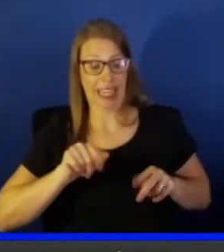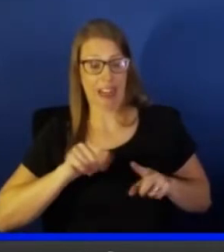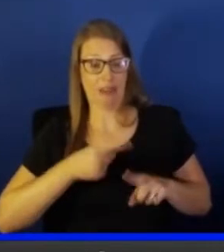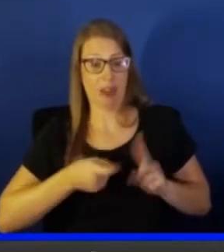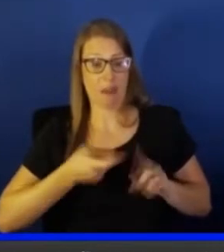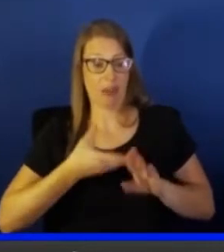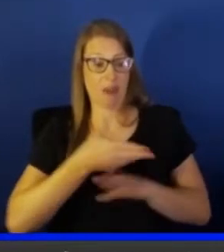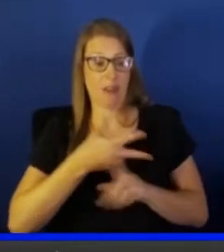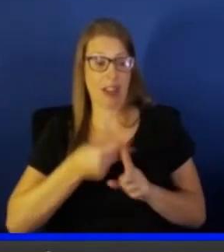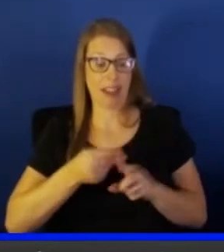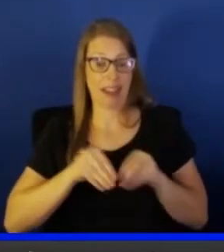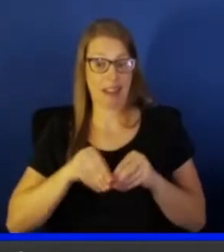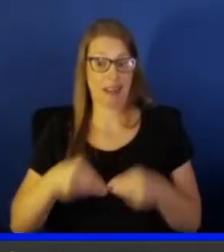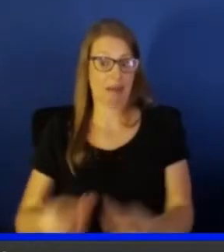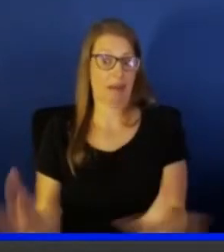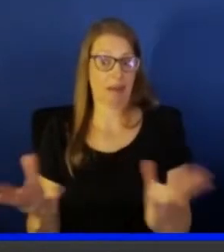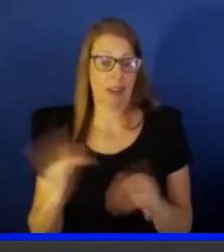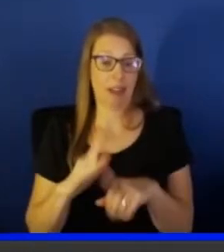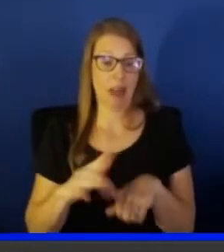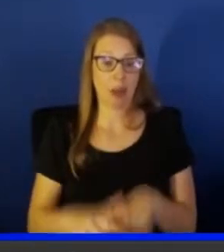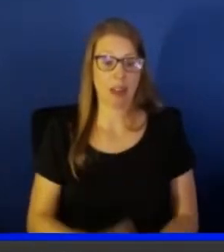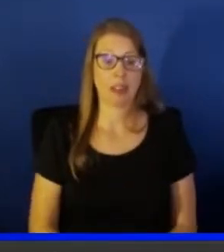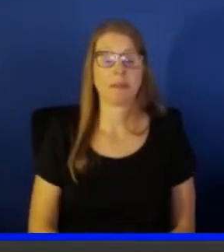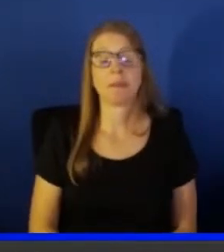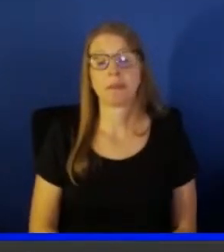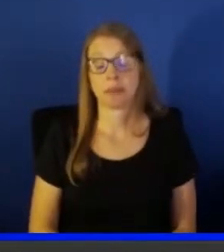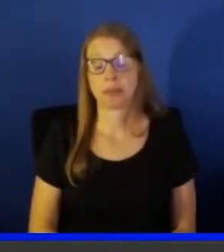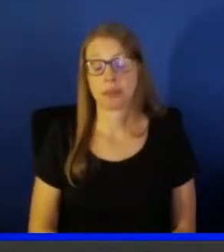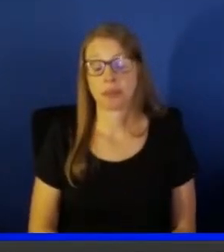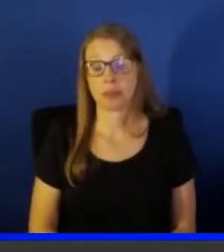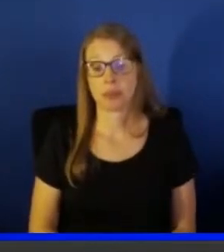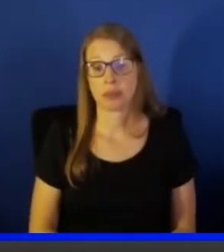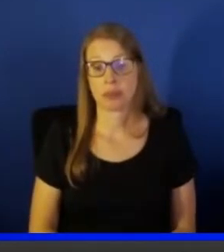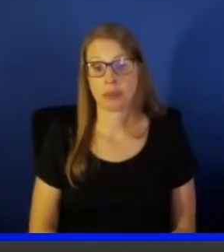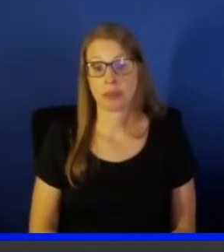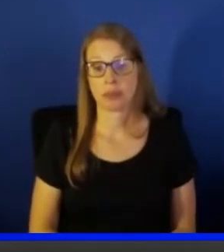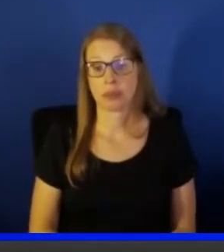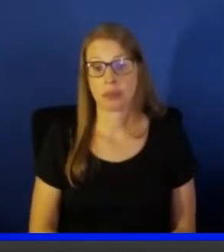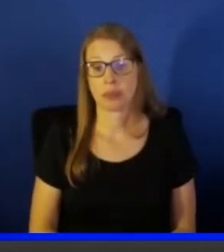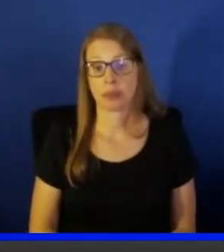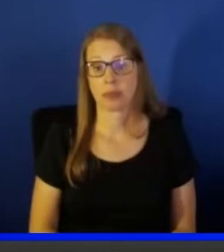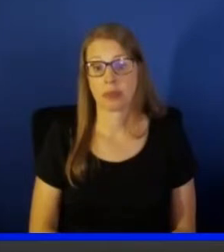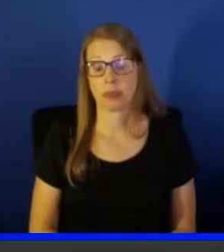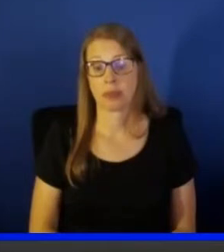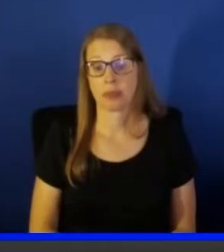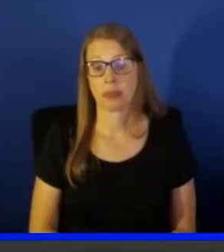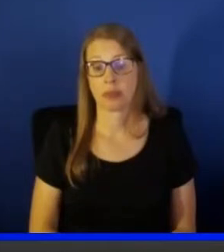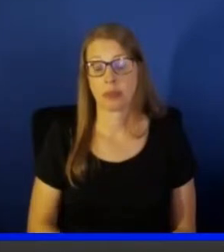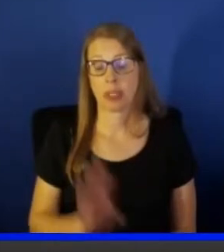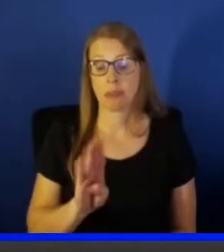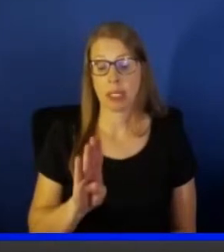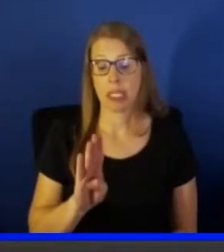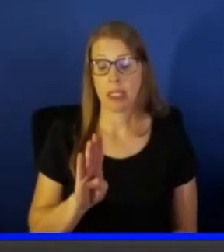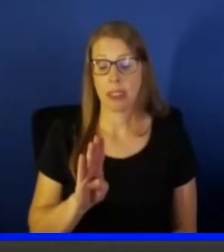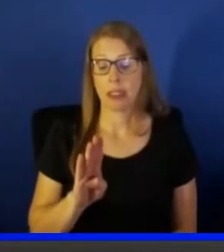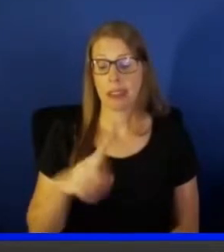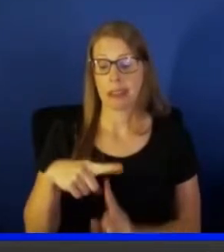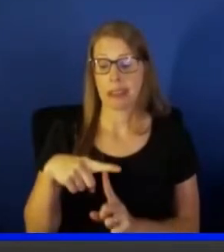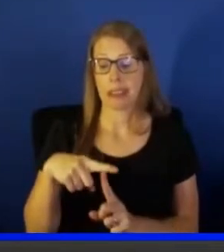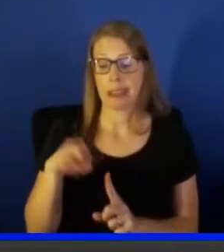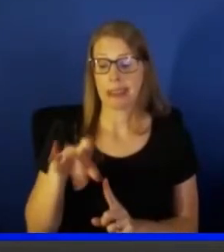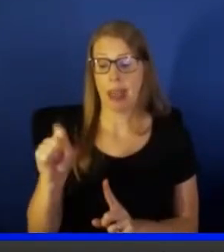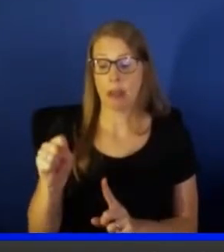cellular level of the immune system, we see that you have very good immune responses, both in those B cells, T cells, with all the